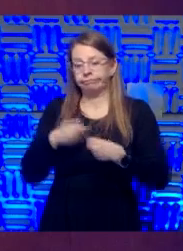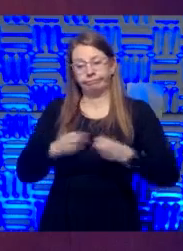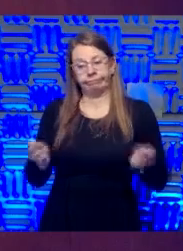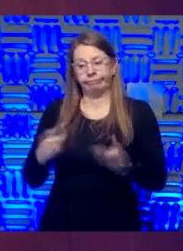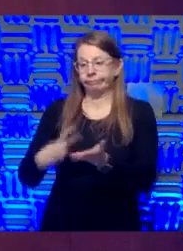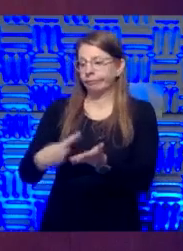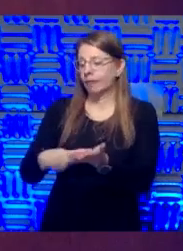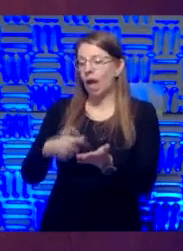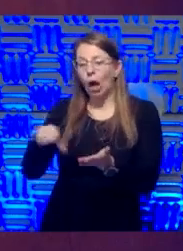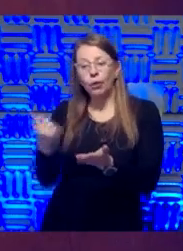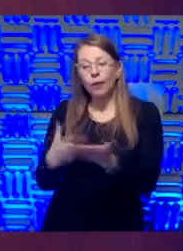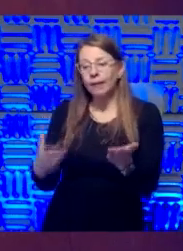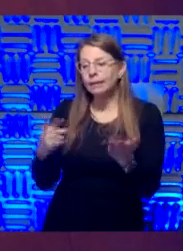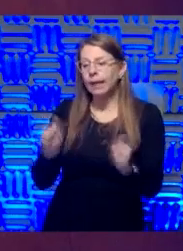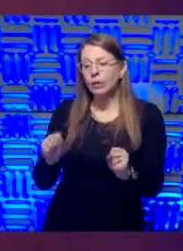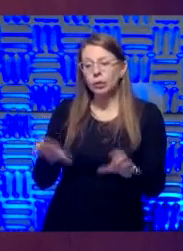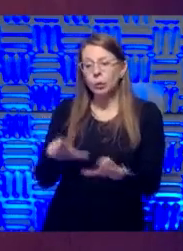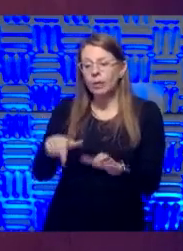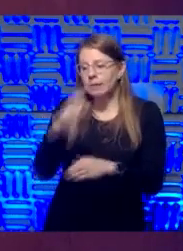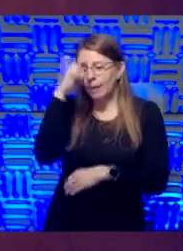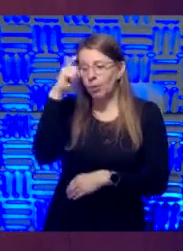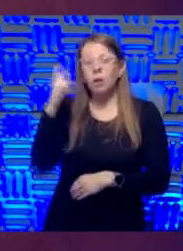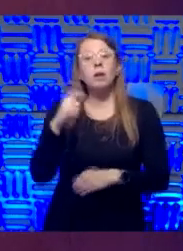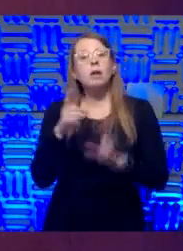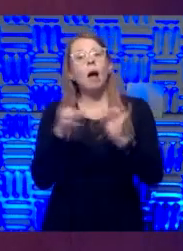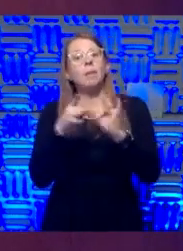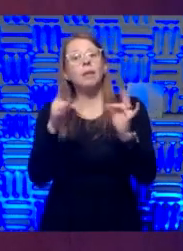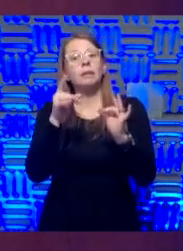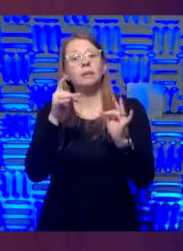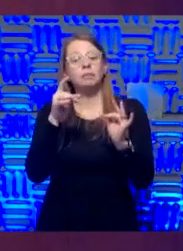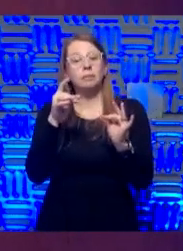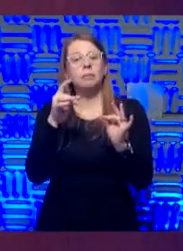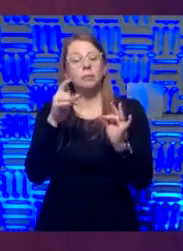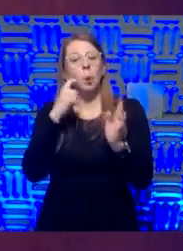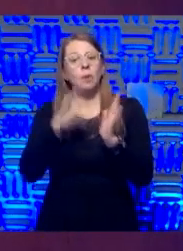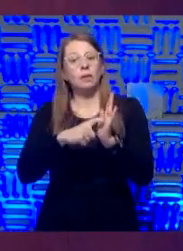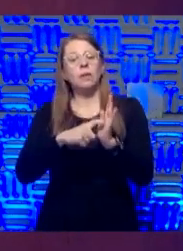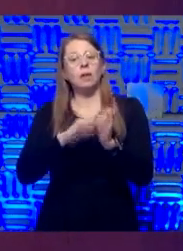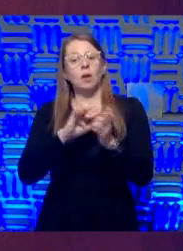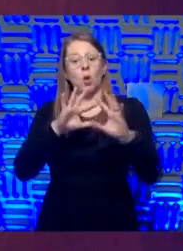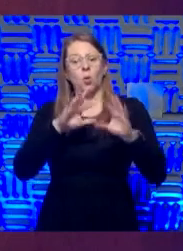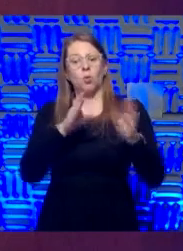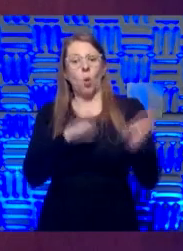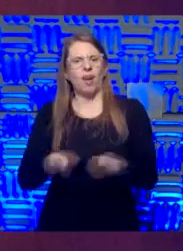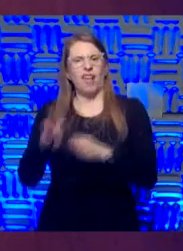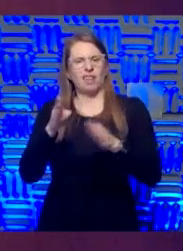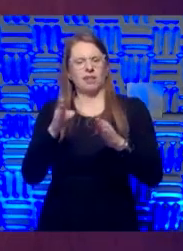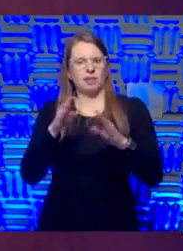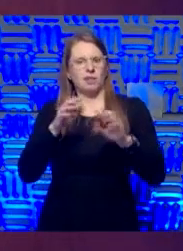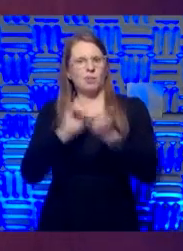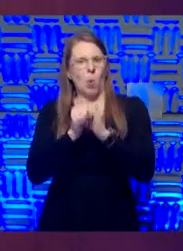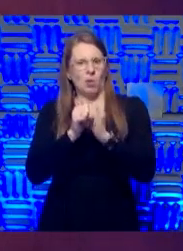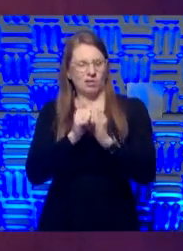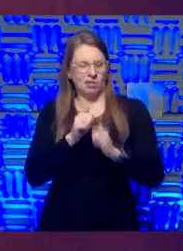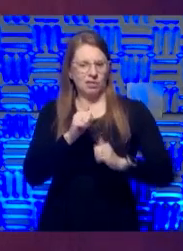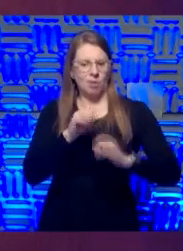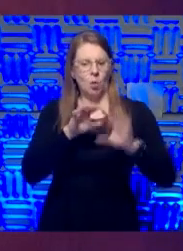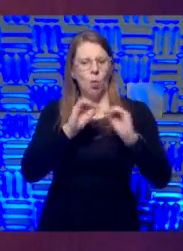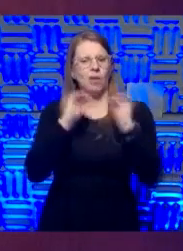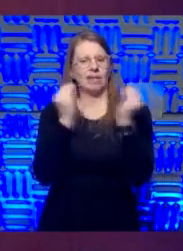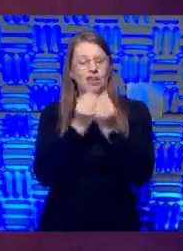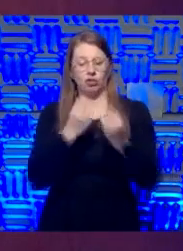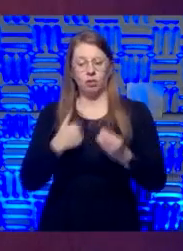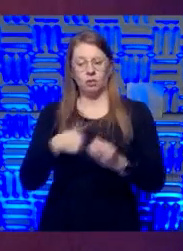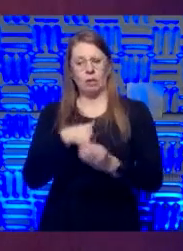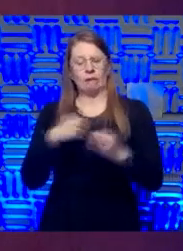things that we can do this summer. I did see a comment made by an organized sports organization that said, well, we're very fearful that